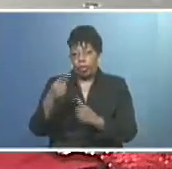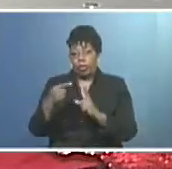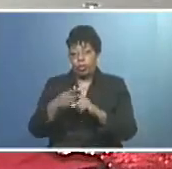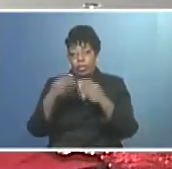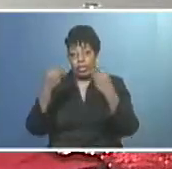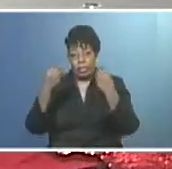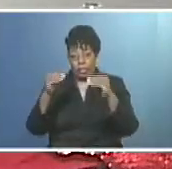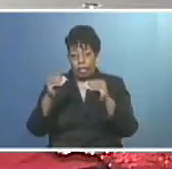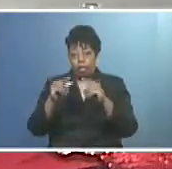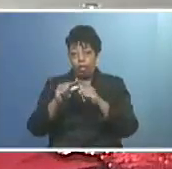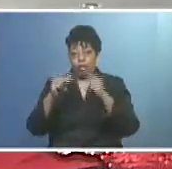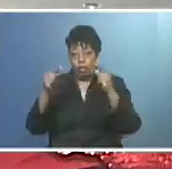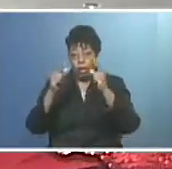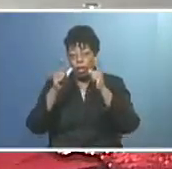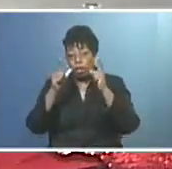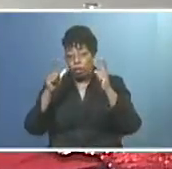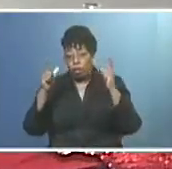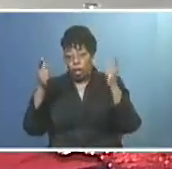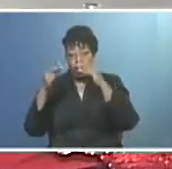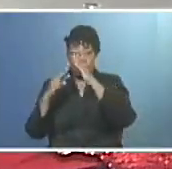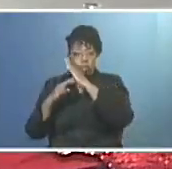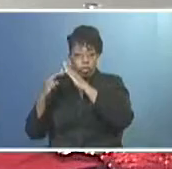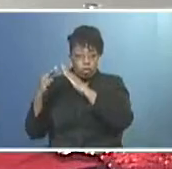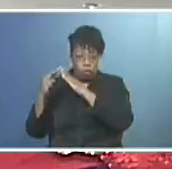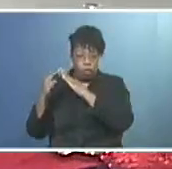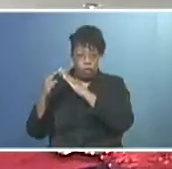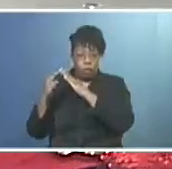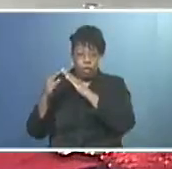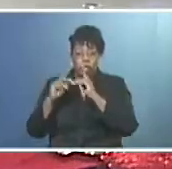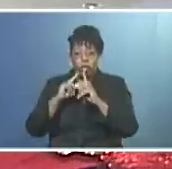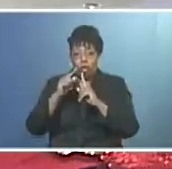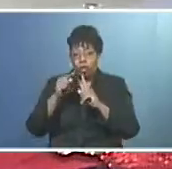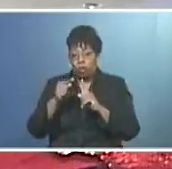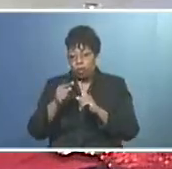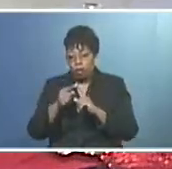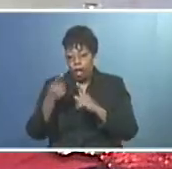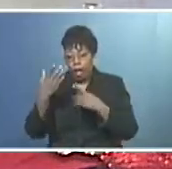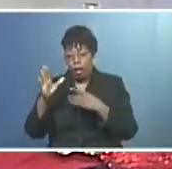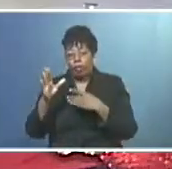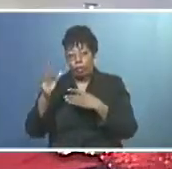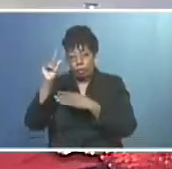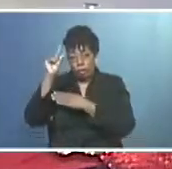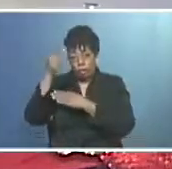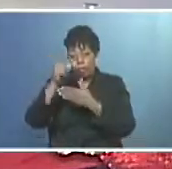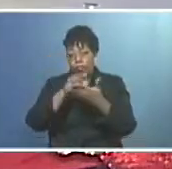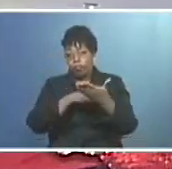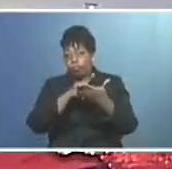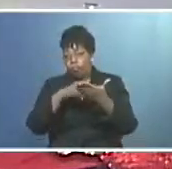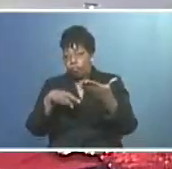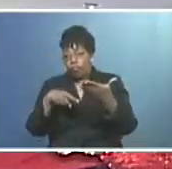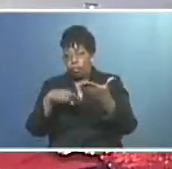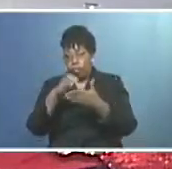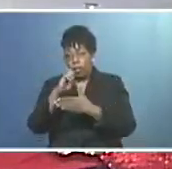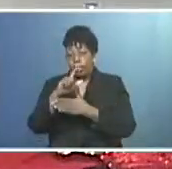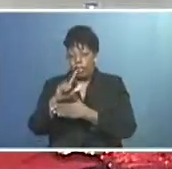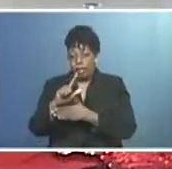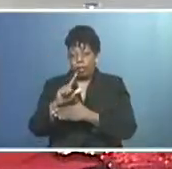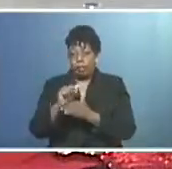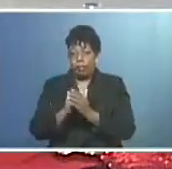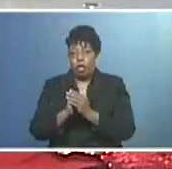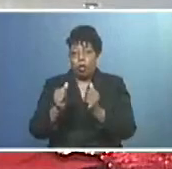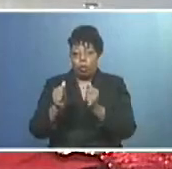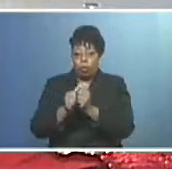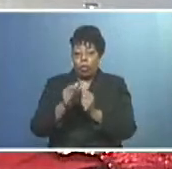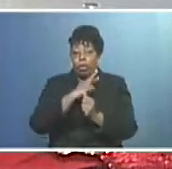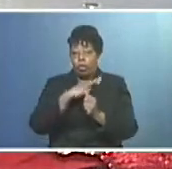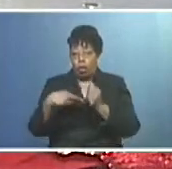of the Grand Lucayan Resort. Moxie weighed in on the matter after government terminated the deal for the property's sale to Royal Caribbean after the